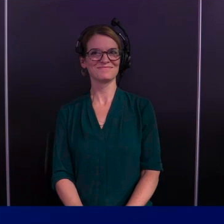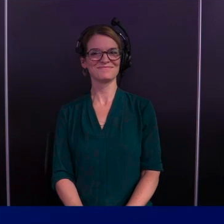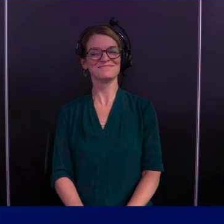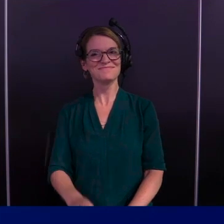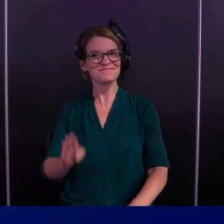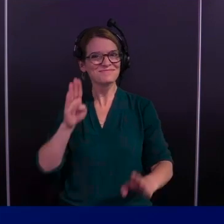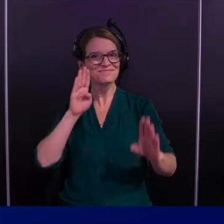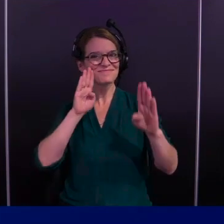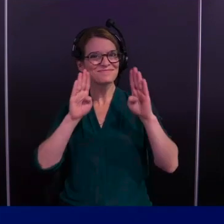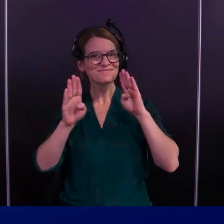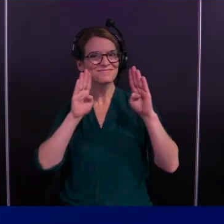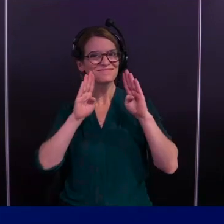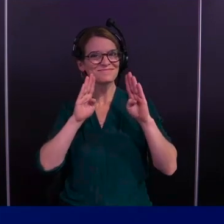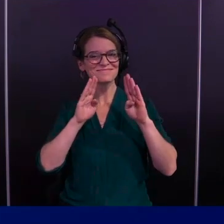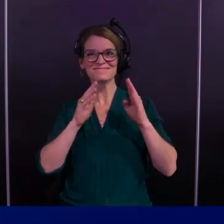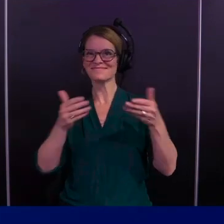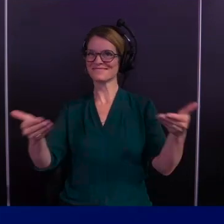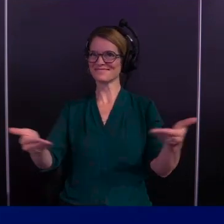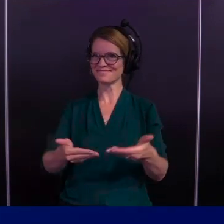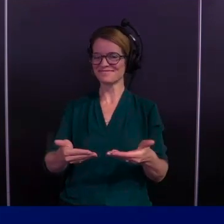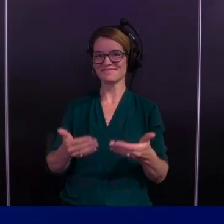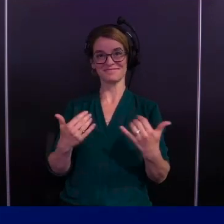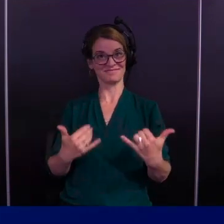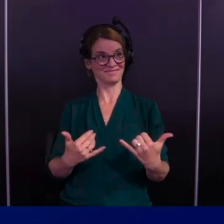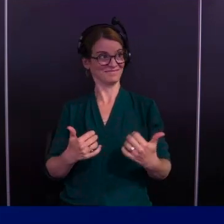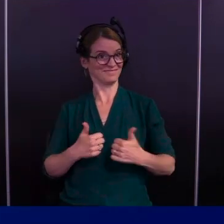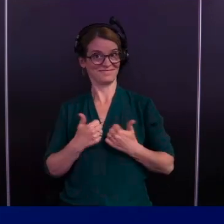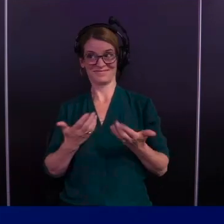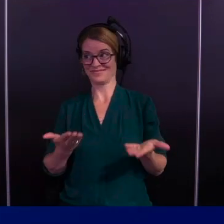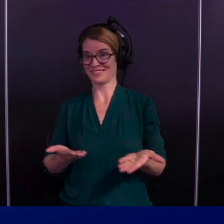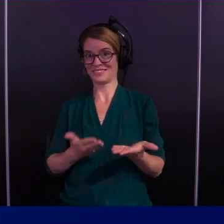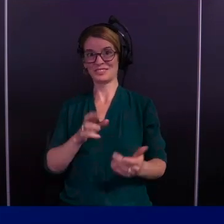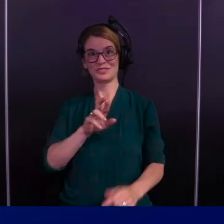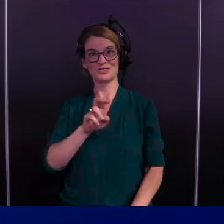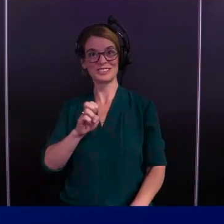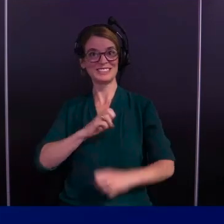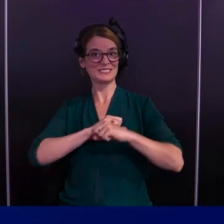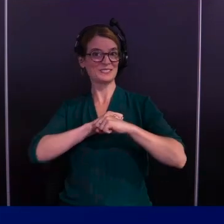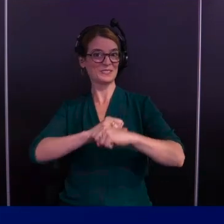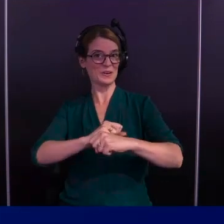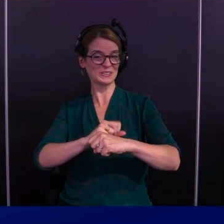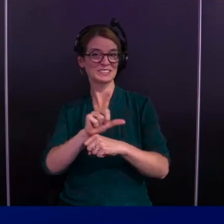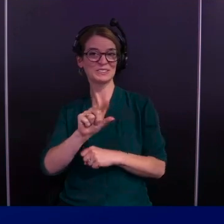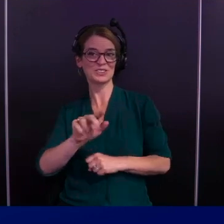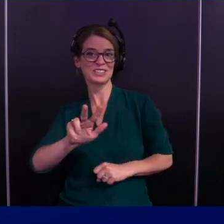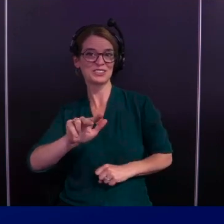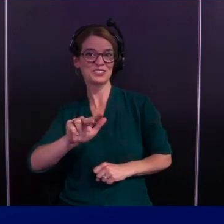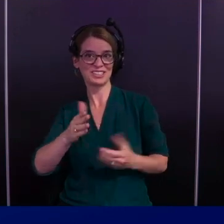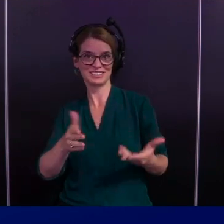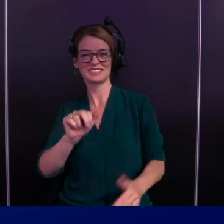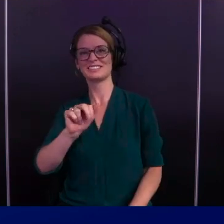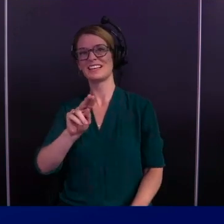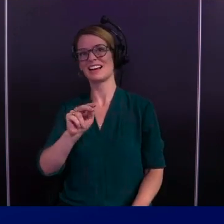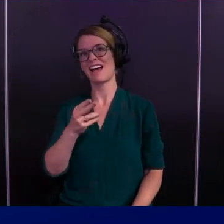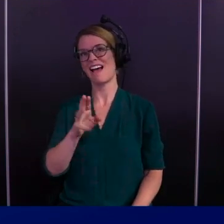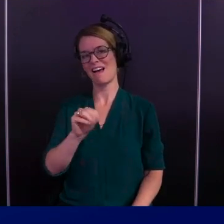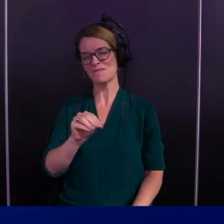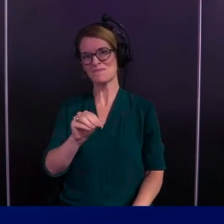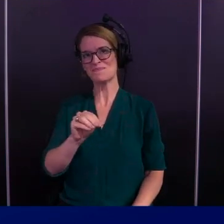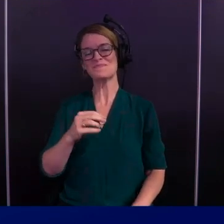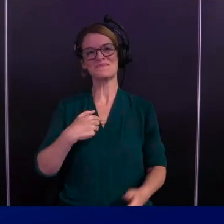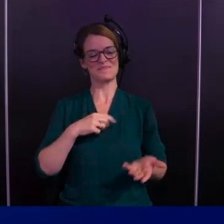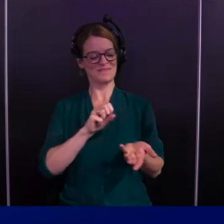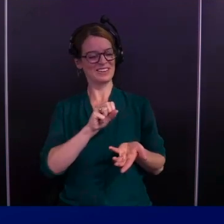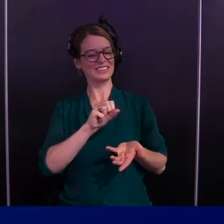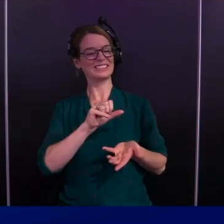Hi, everyone. Welcome back. We are live here at Reinforce 2023 in Anaheim. My name is Cydney Stude, and I'm joined by